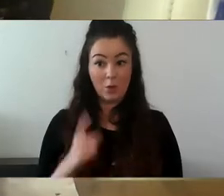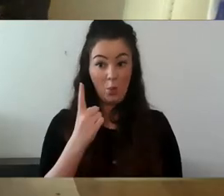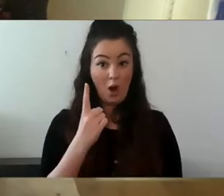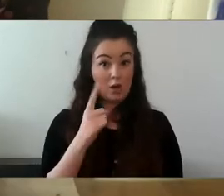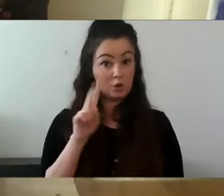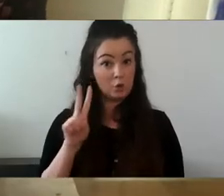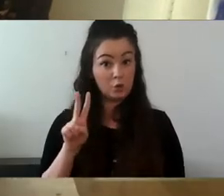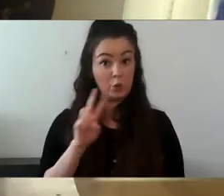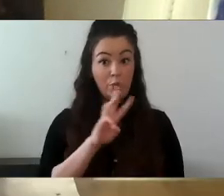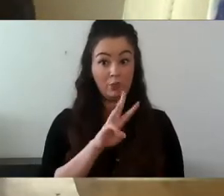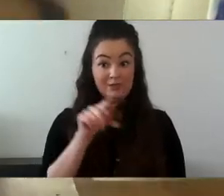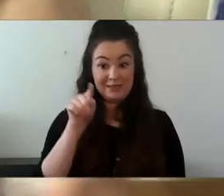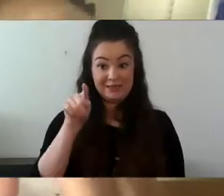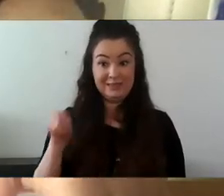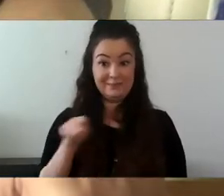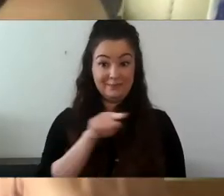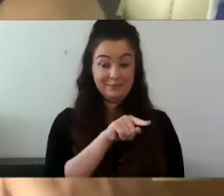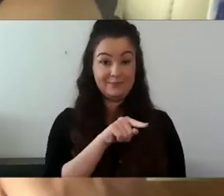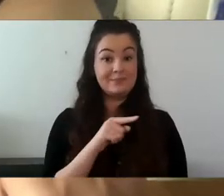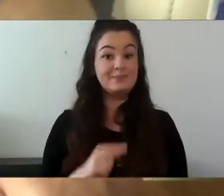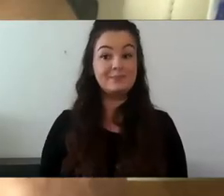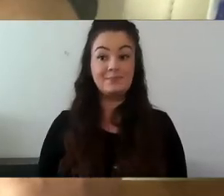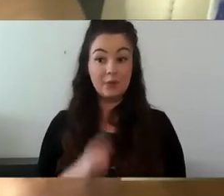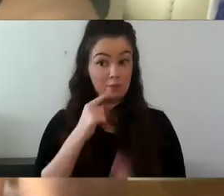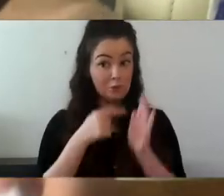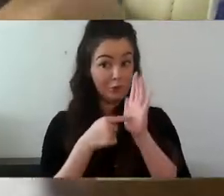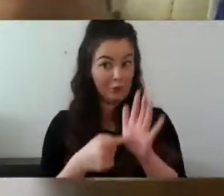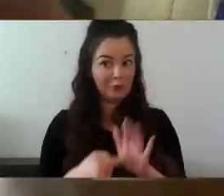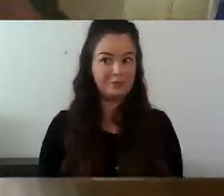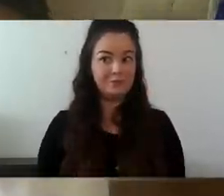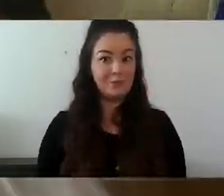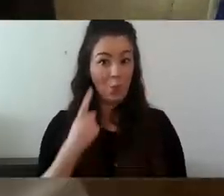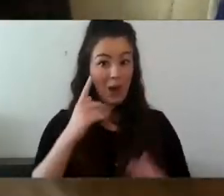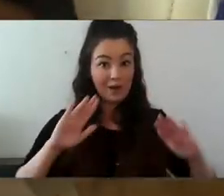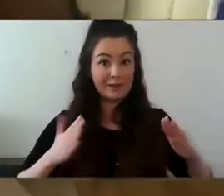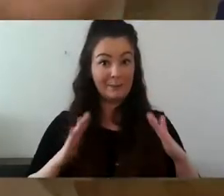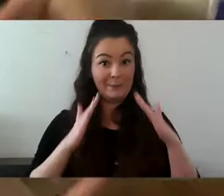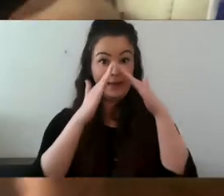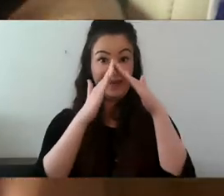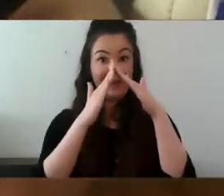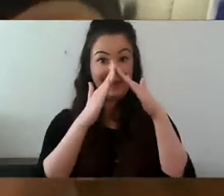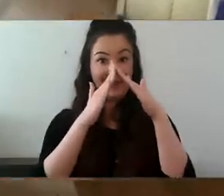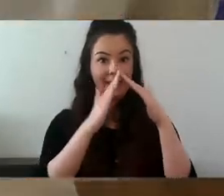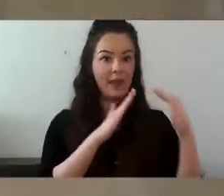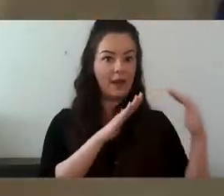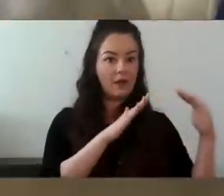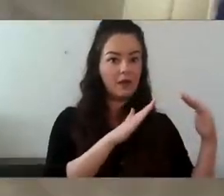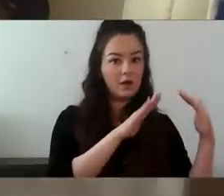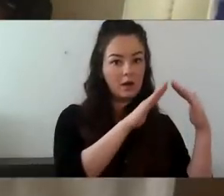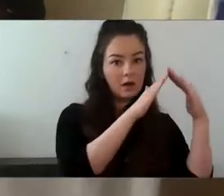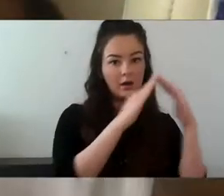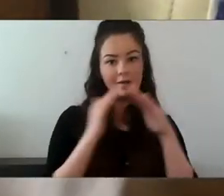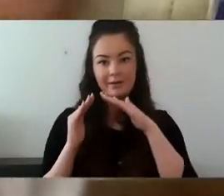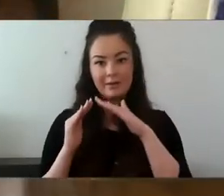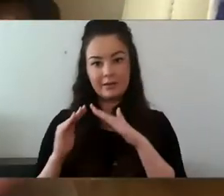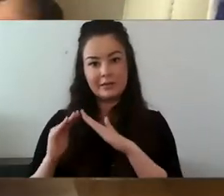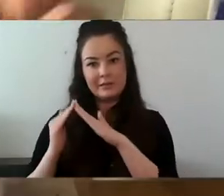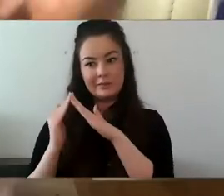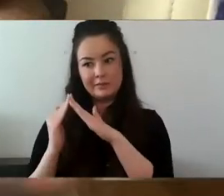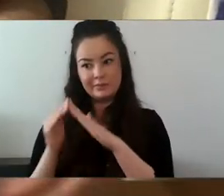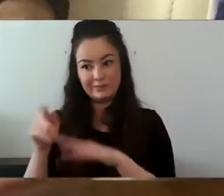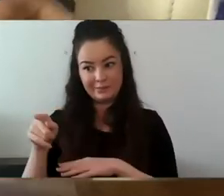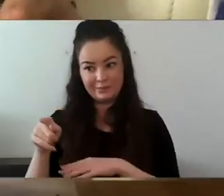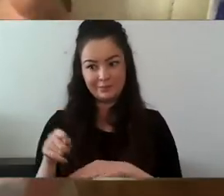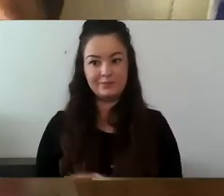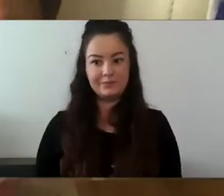got 1, 2, and 3. Let me hold that up. So I've got one big mountain and then 2 small